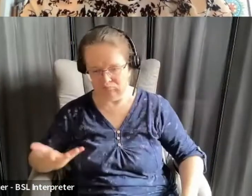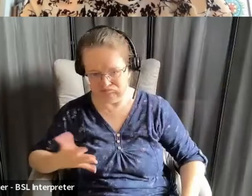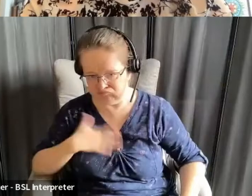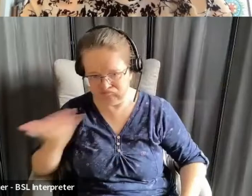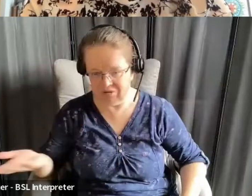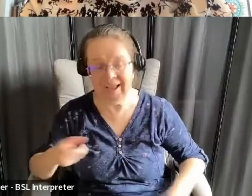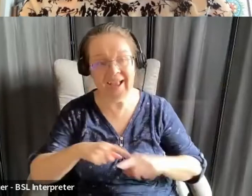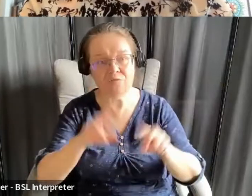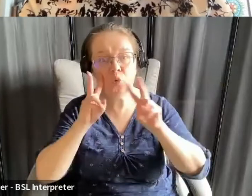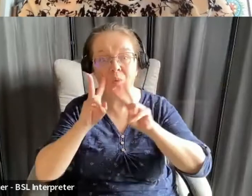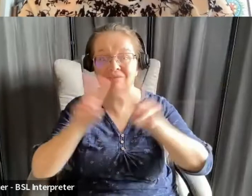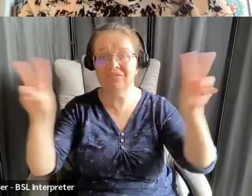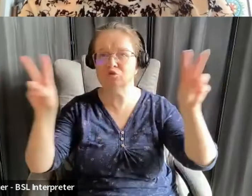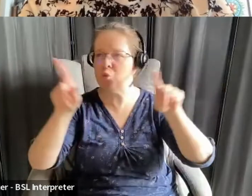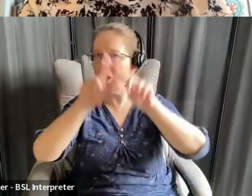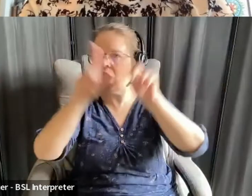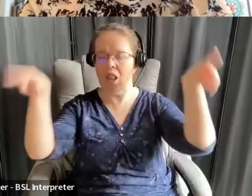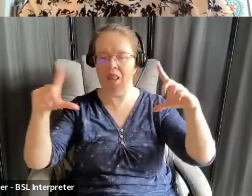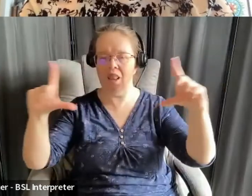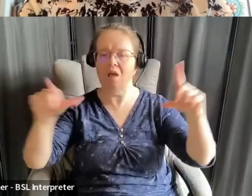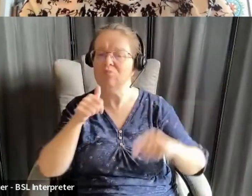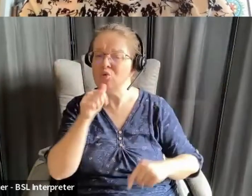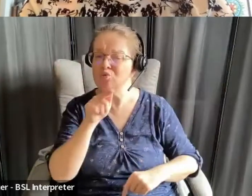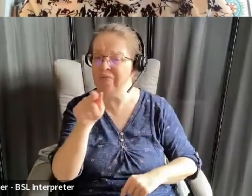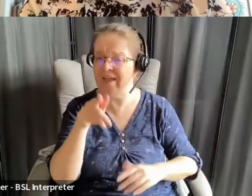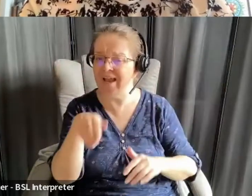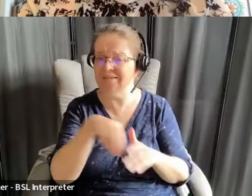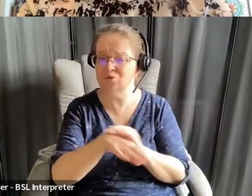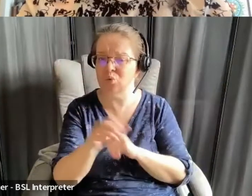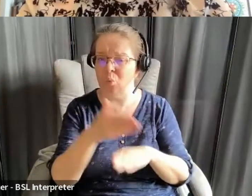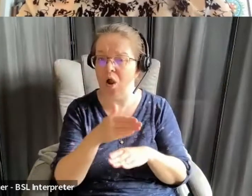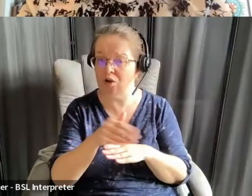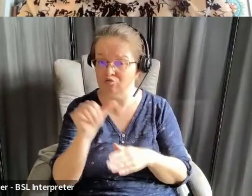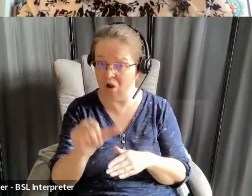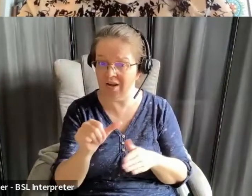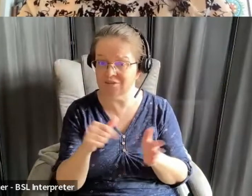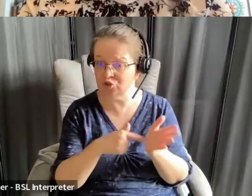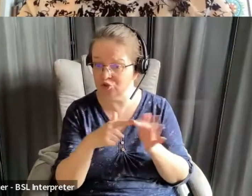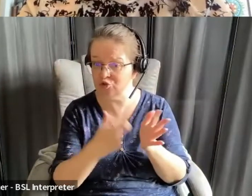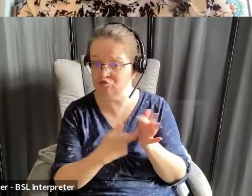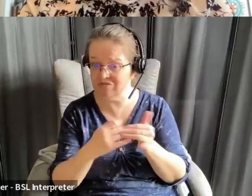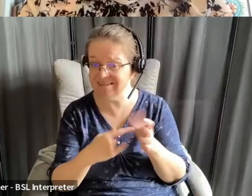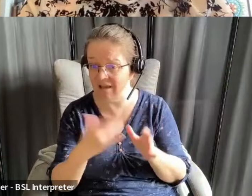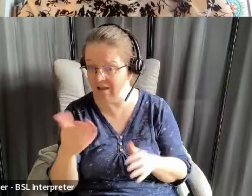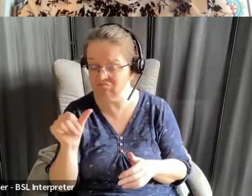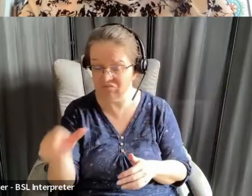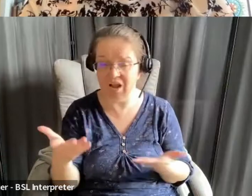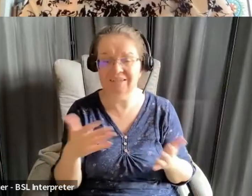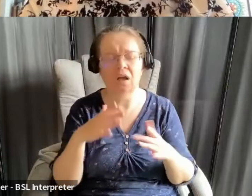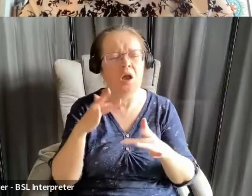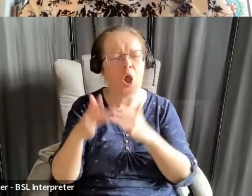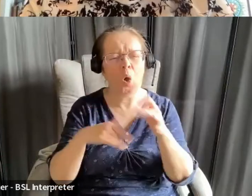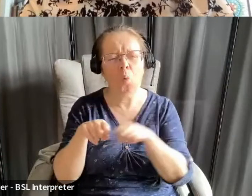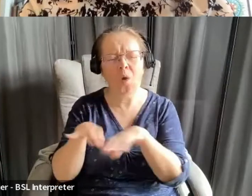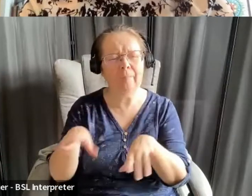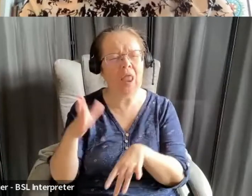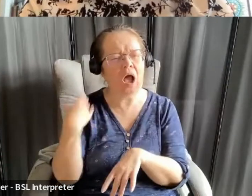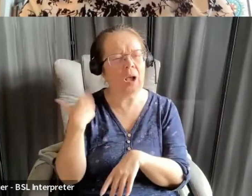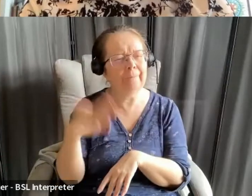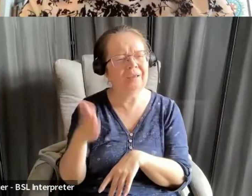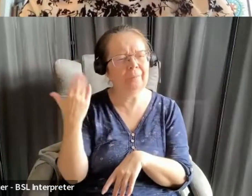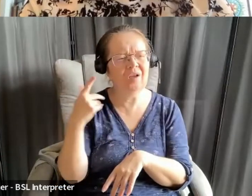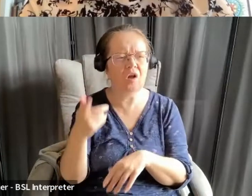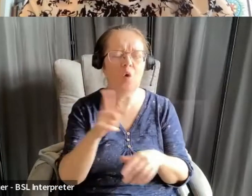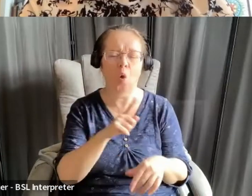is a visualizer, use that in your work, right, Teresa? I mean, there's a great webinar too that talks about why